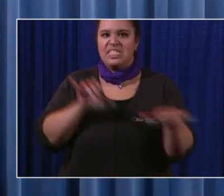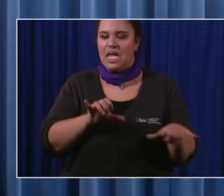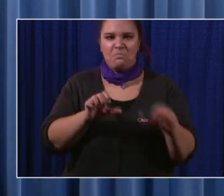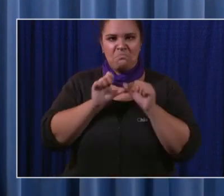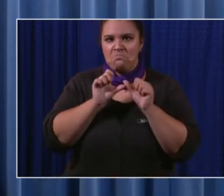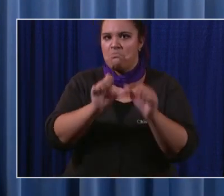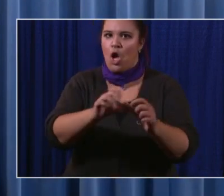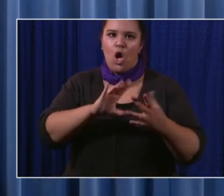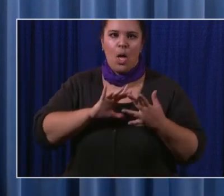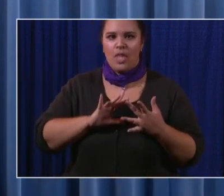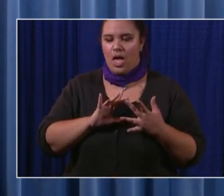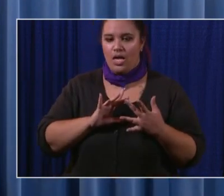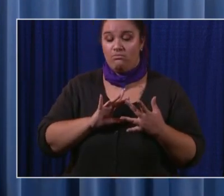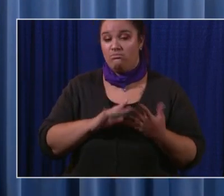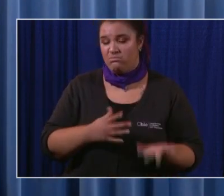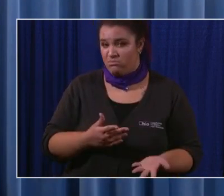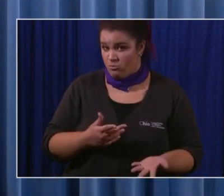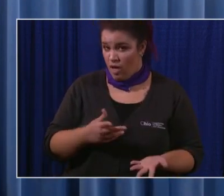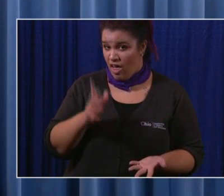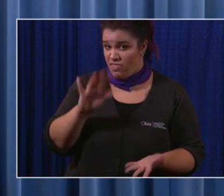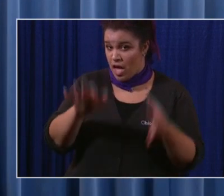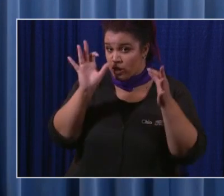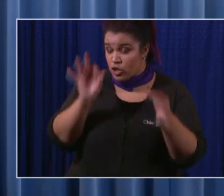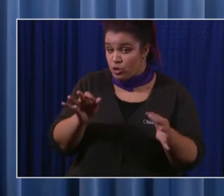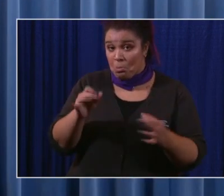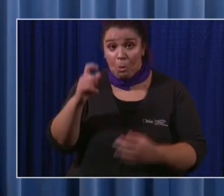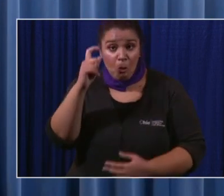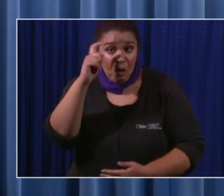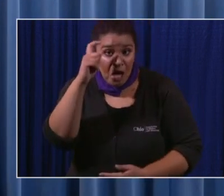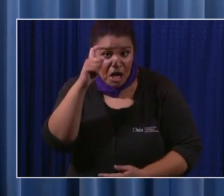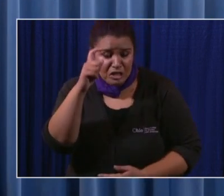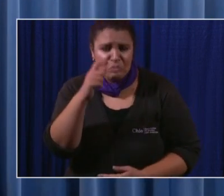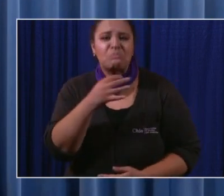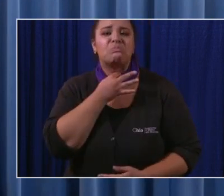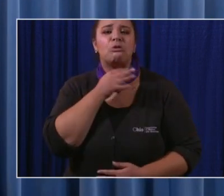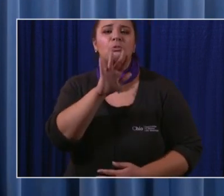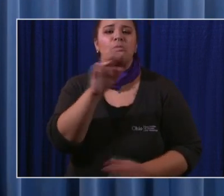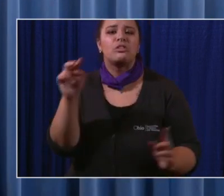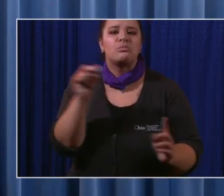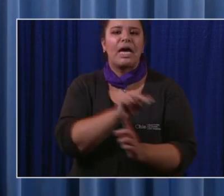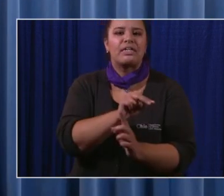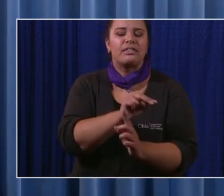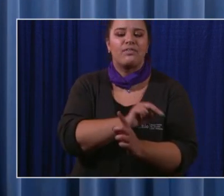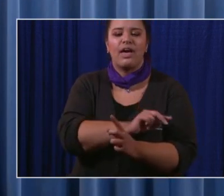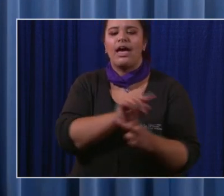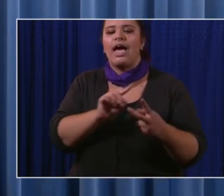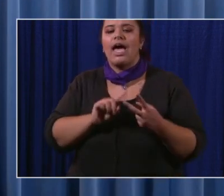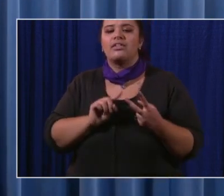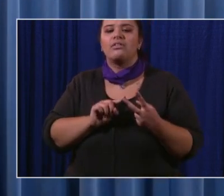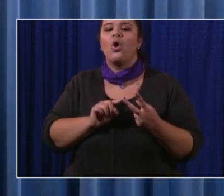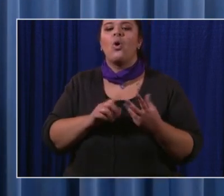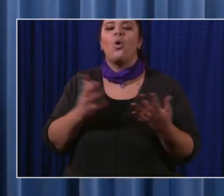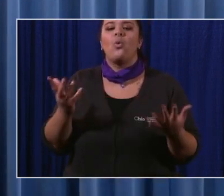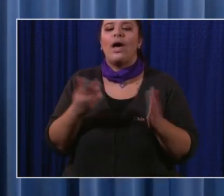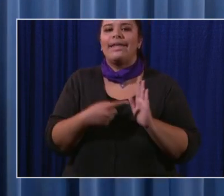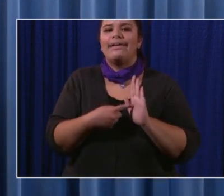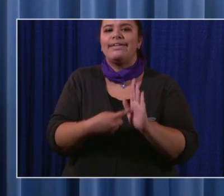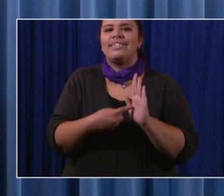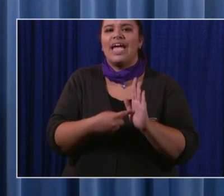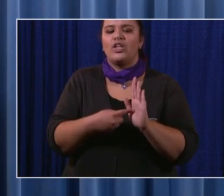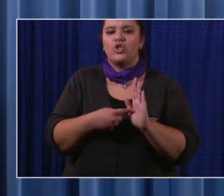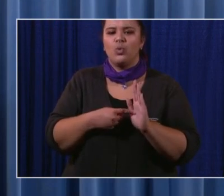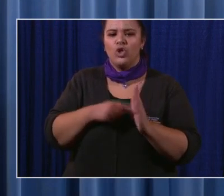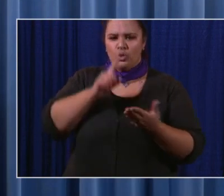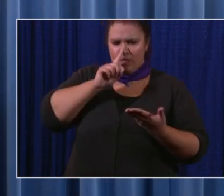Do you think those are wise decisions, and what are you going to be looking for to determine whether you would take action to send